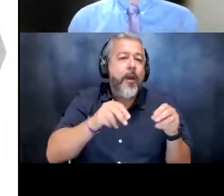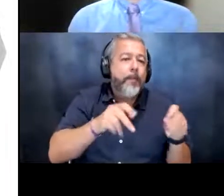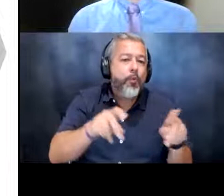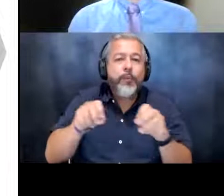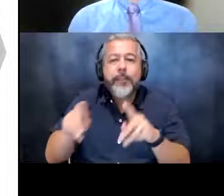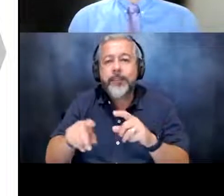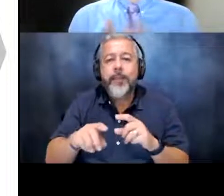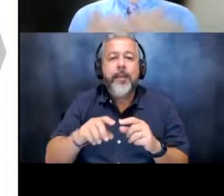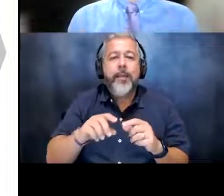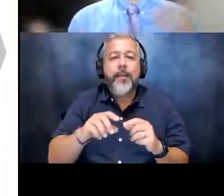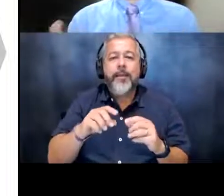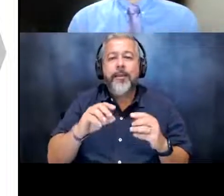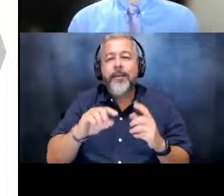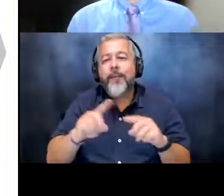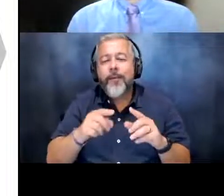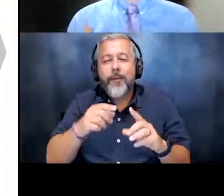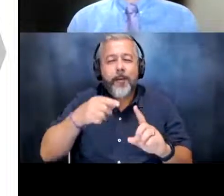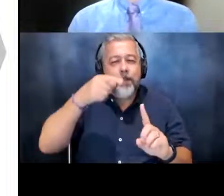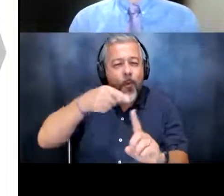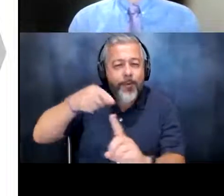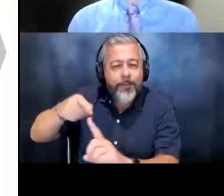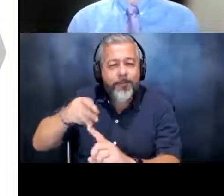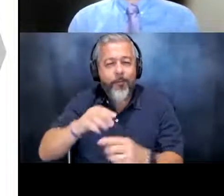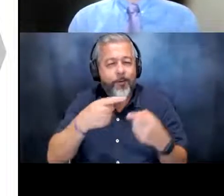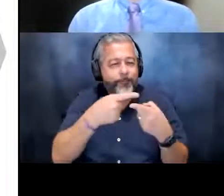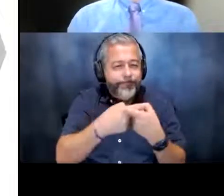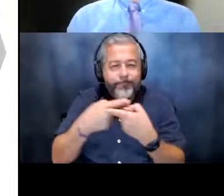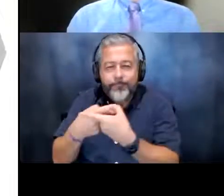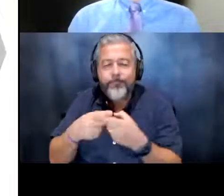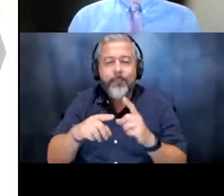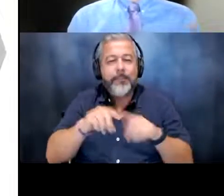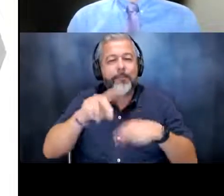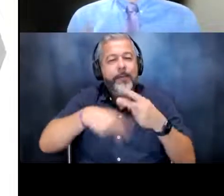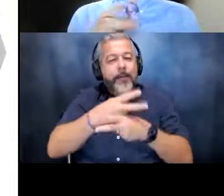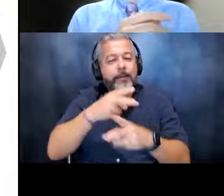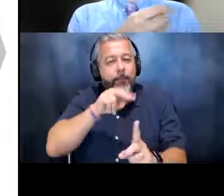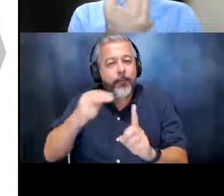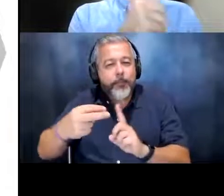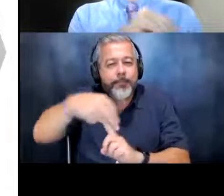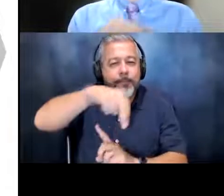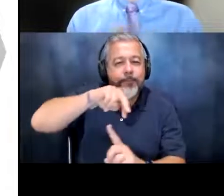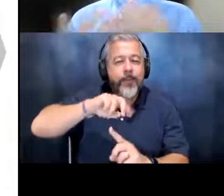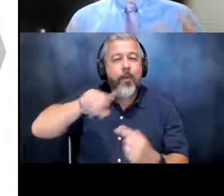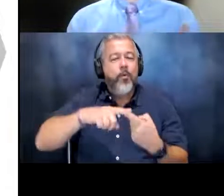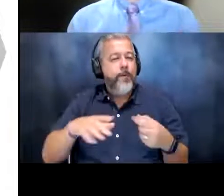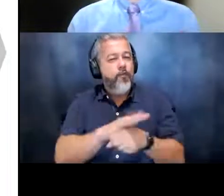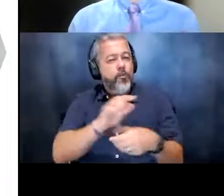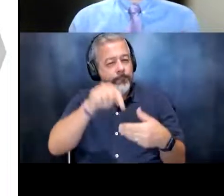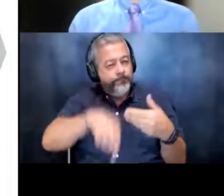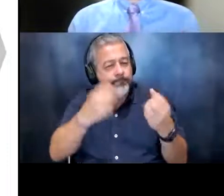points, and all of the different perspectives. Once we understand that and we've really